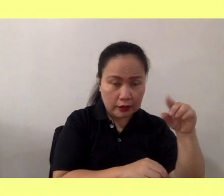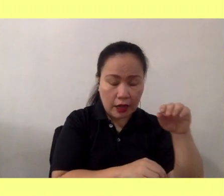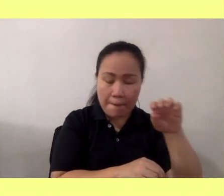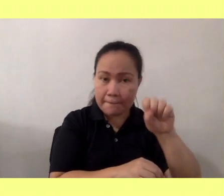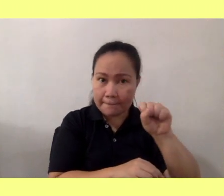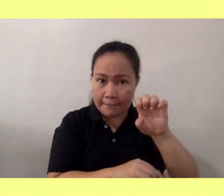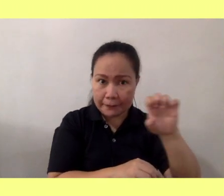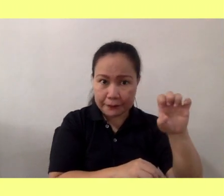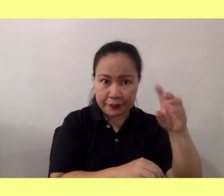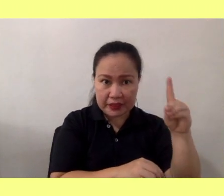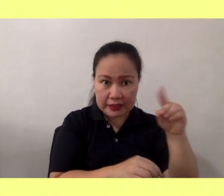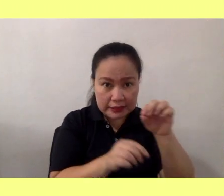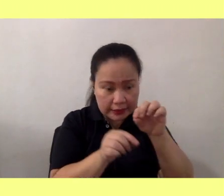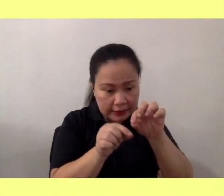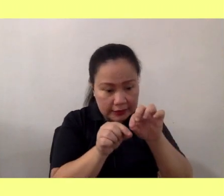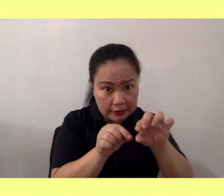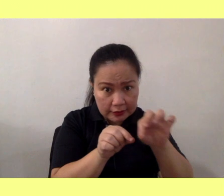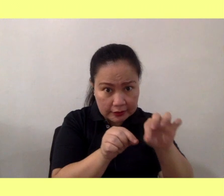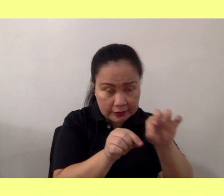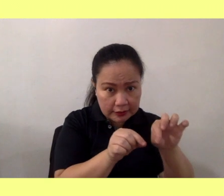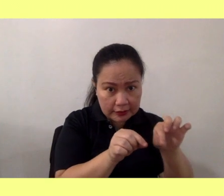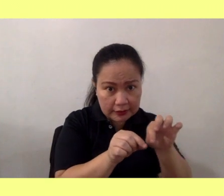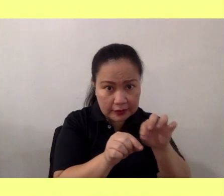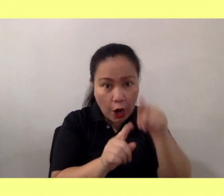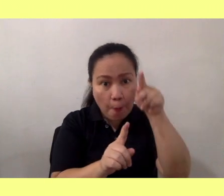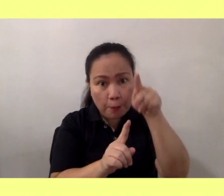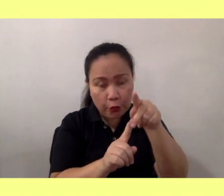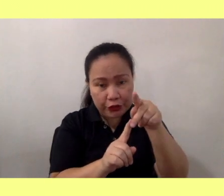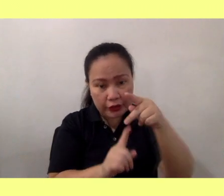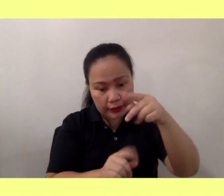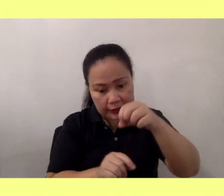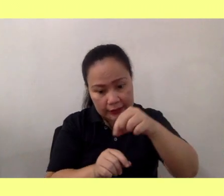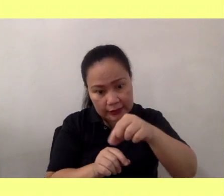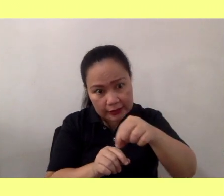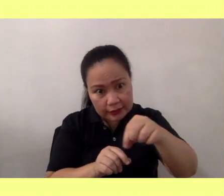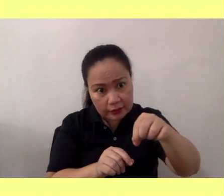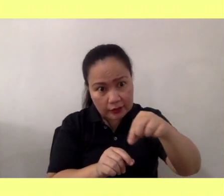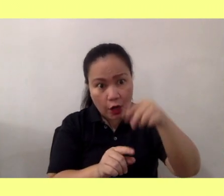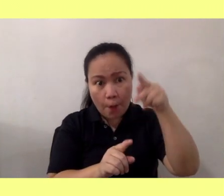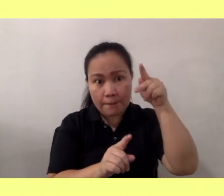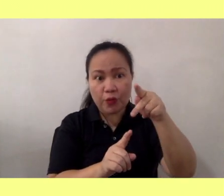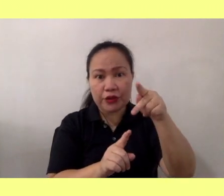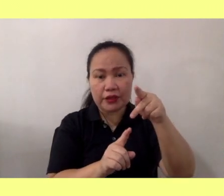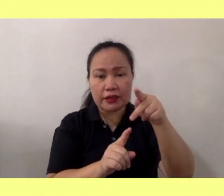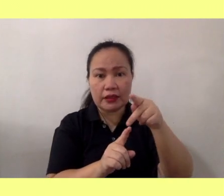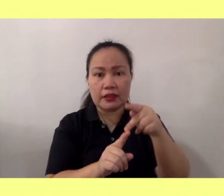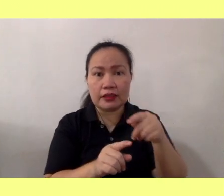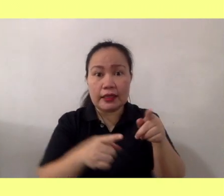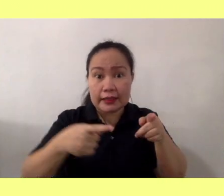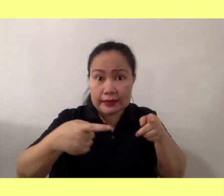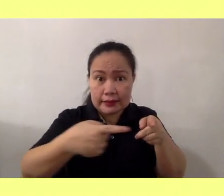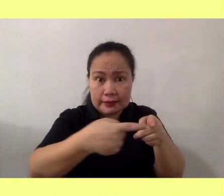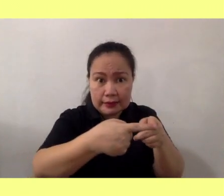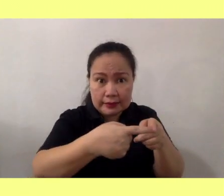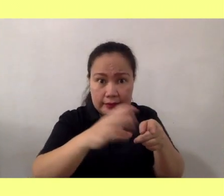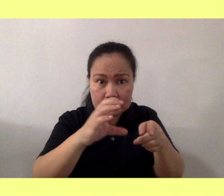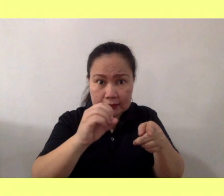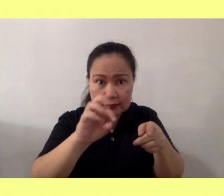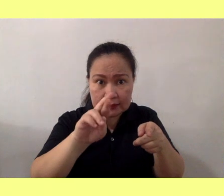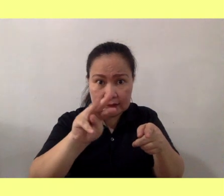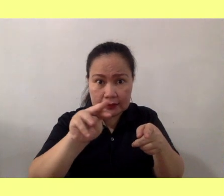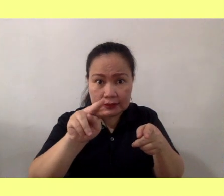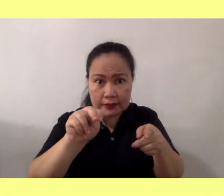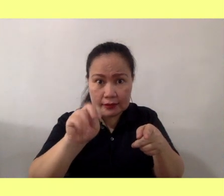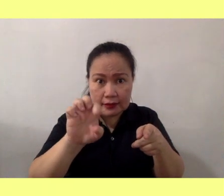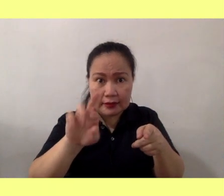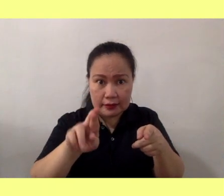is one of the representations of a point. Okay? Now, the corner of a box, since we have